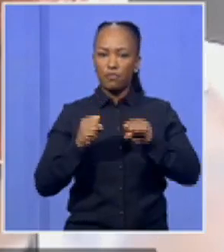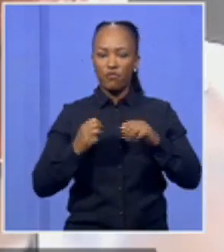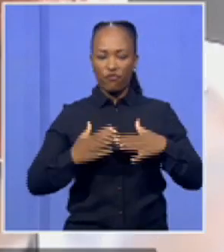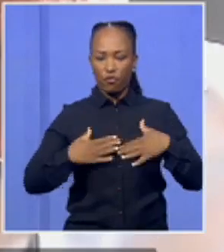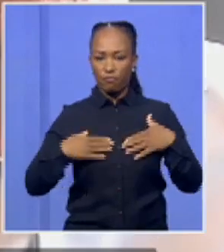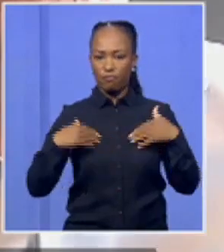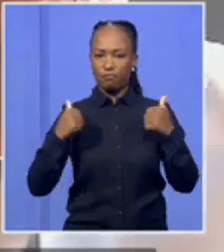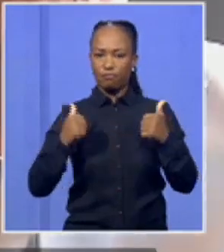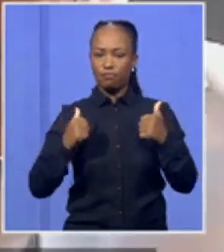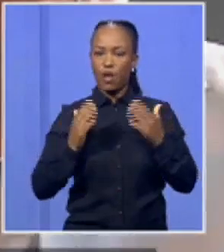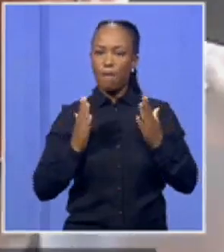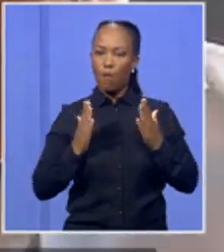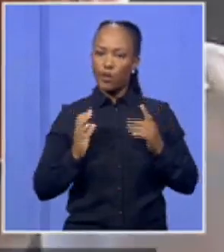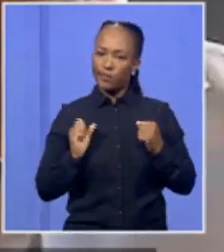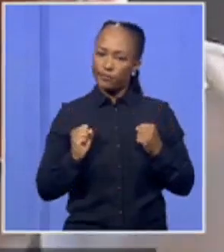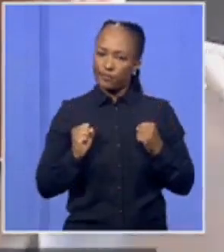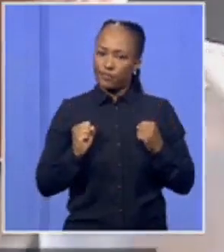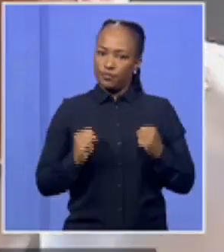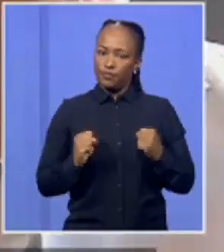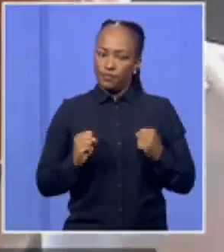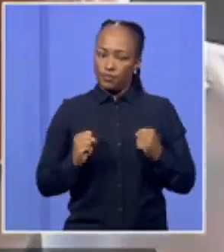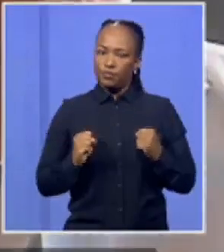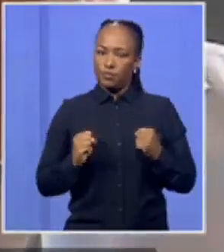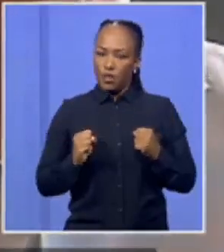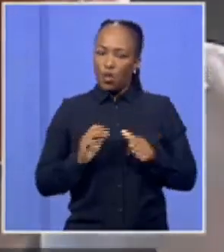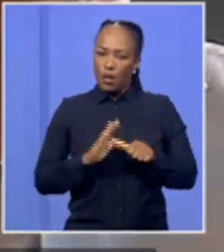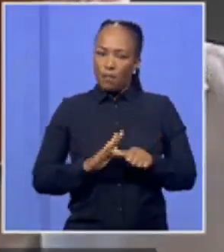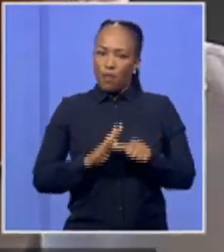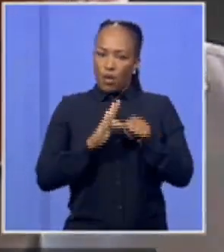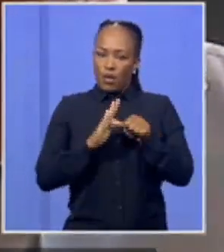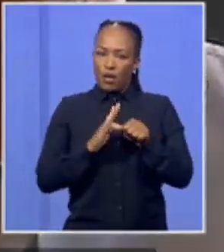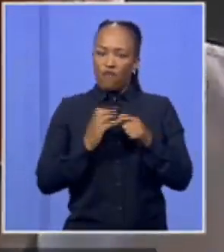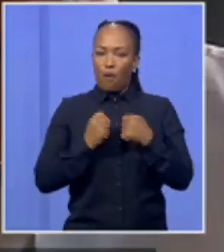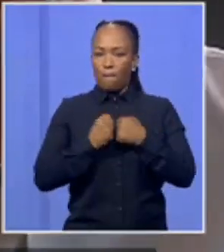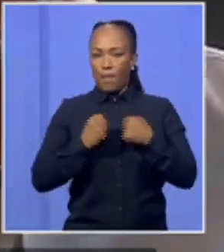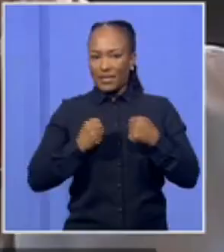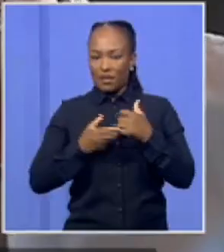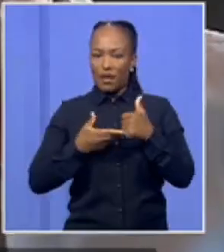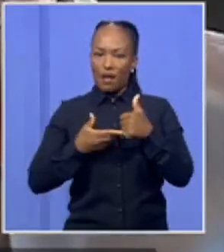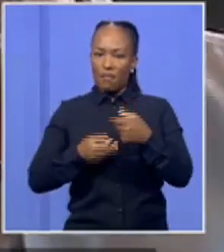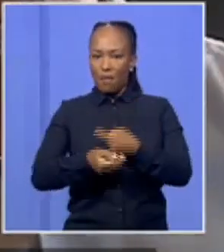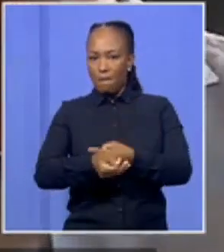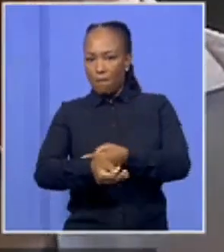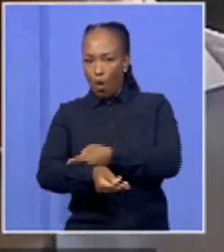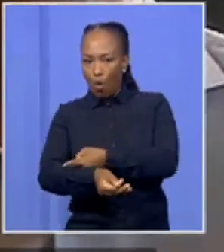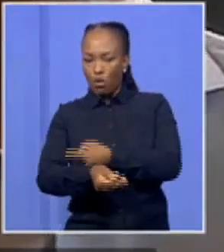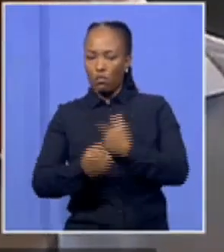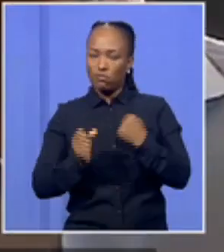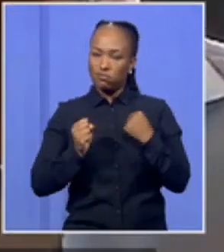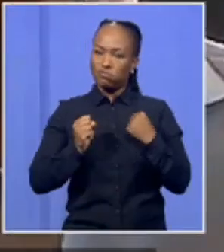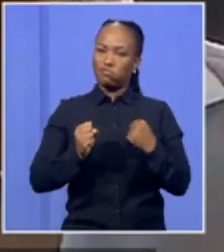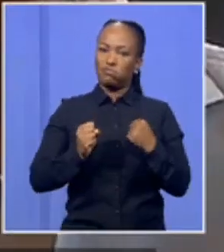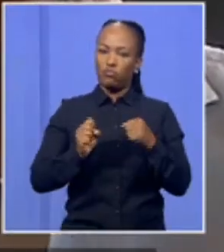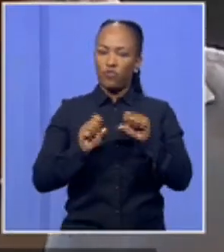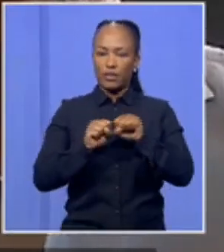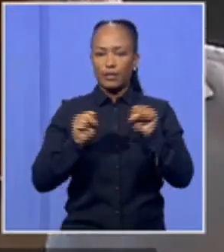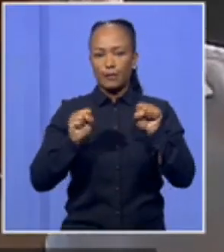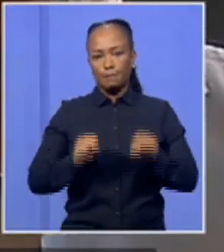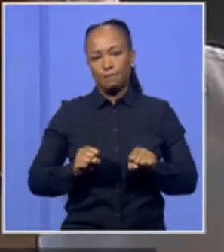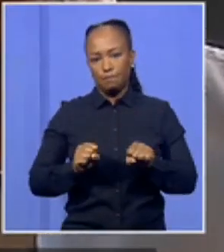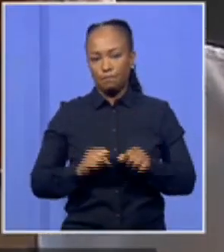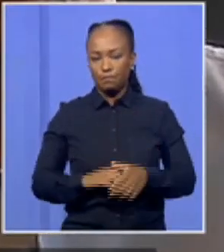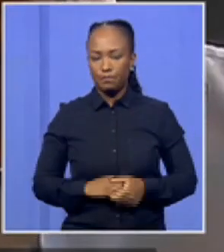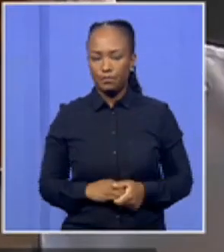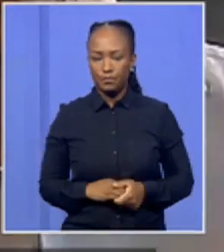with those micronutrients which are important for your muscles and your bones and your musculoskeletal system and other systems as well, of course. You've